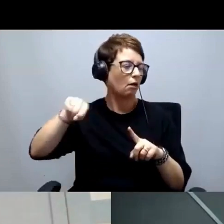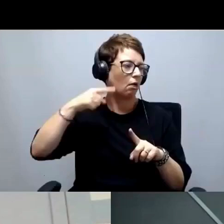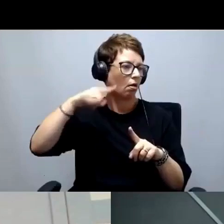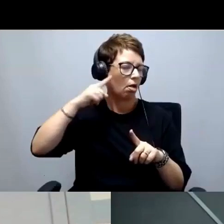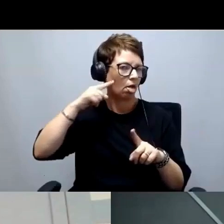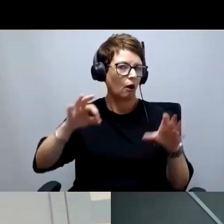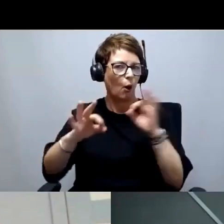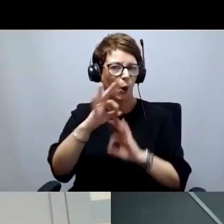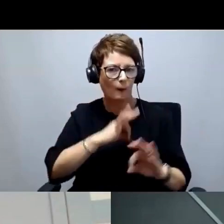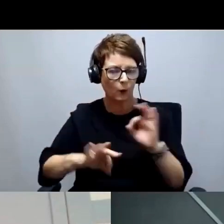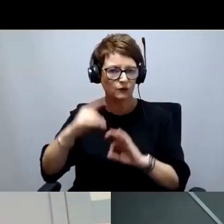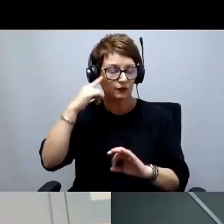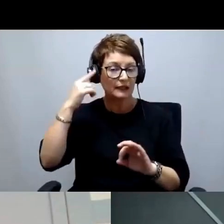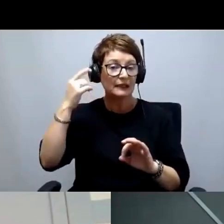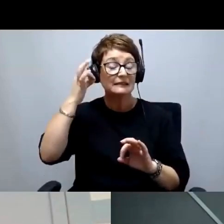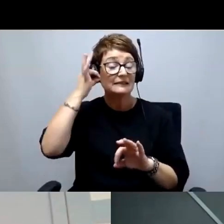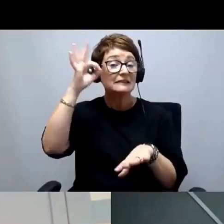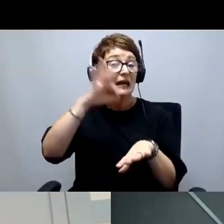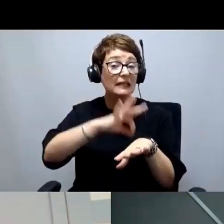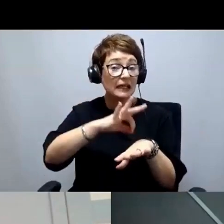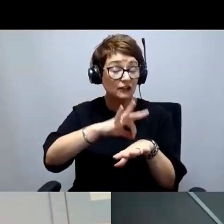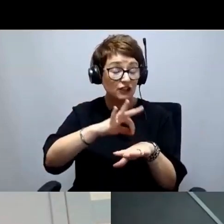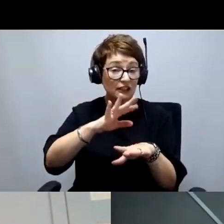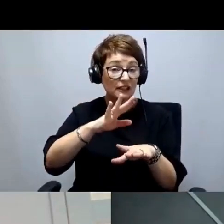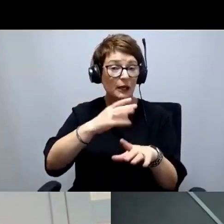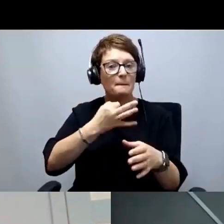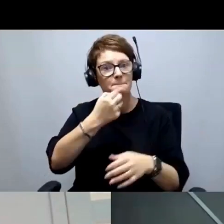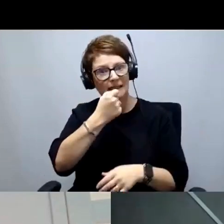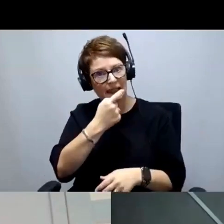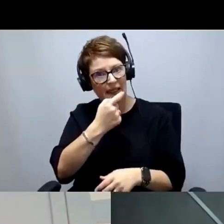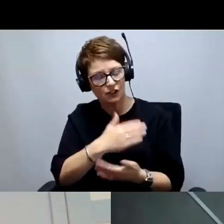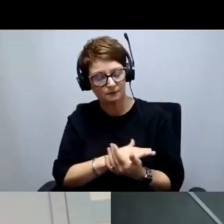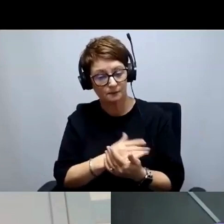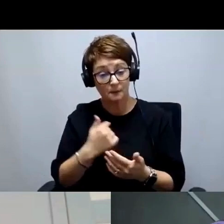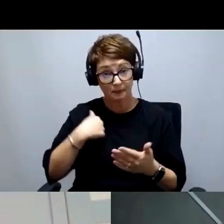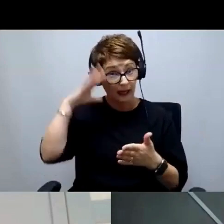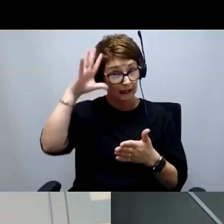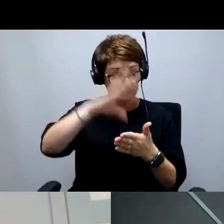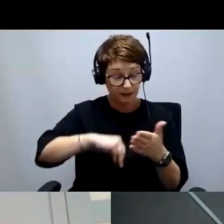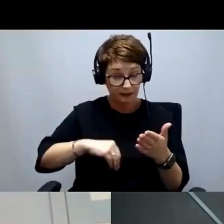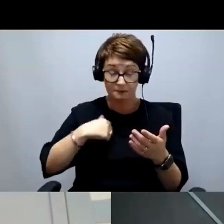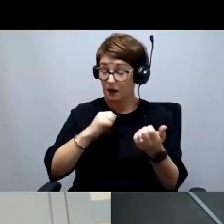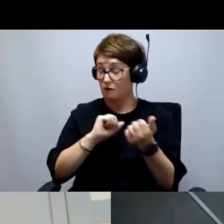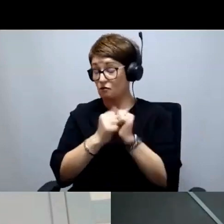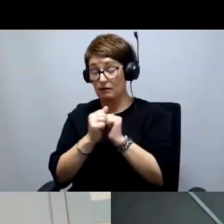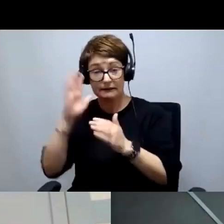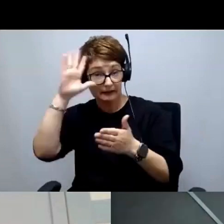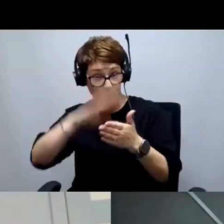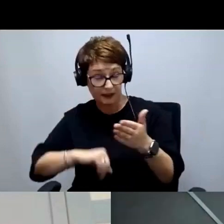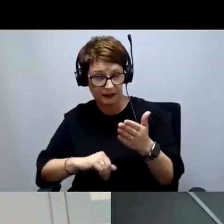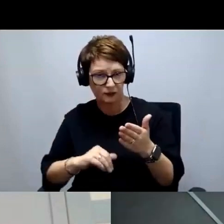about psychiatric medication. But definitely my experience with my colleagues is that they're really interested and they want